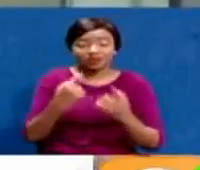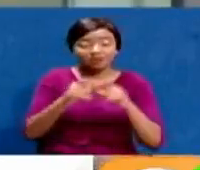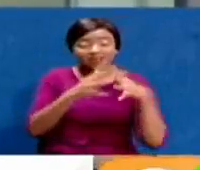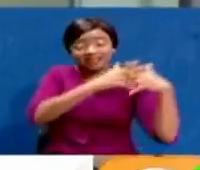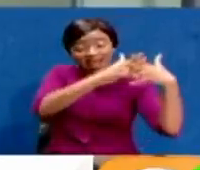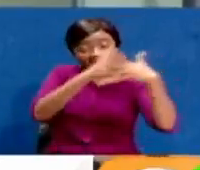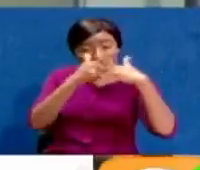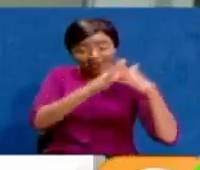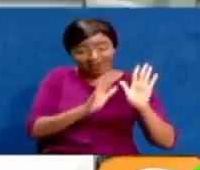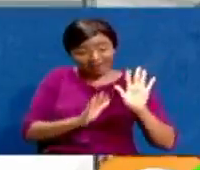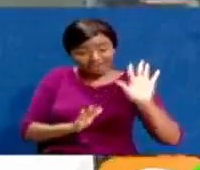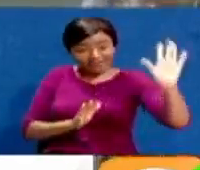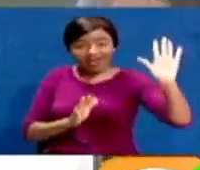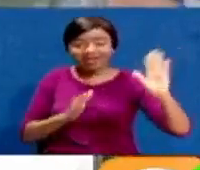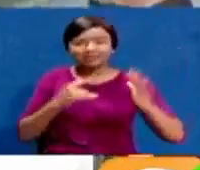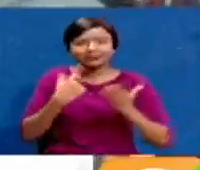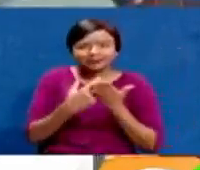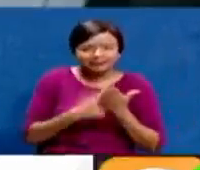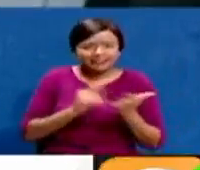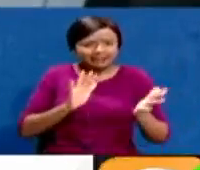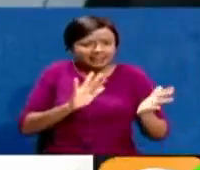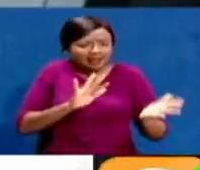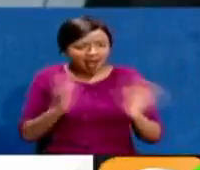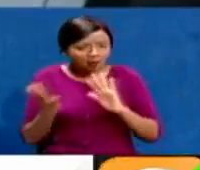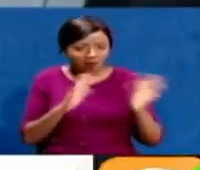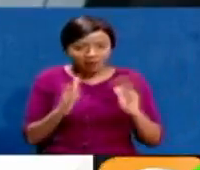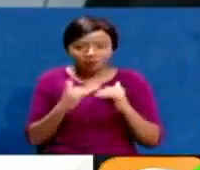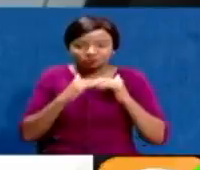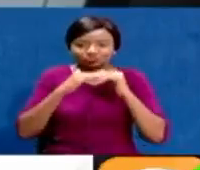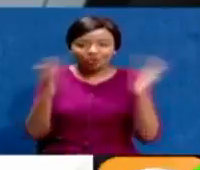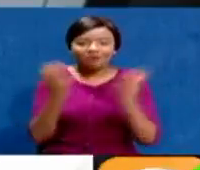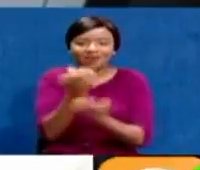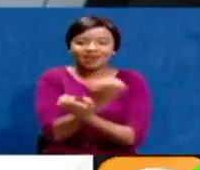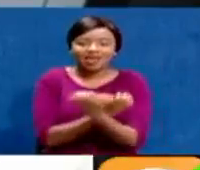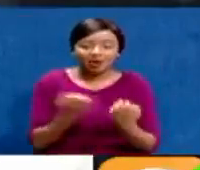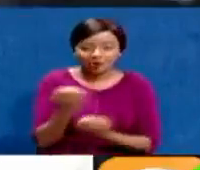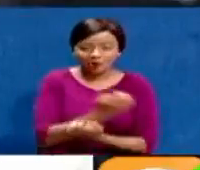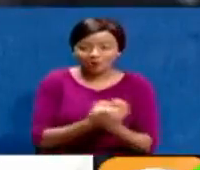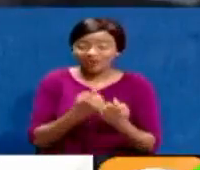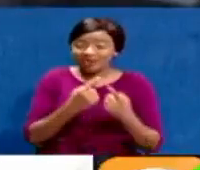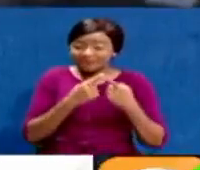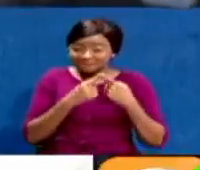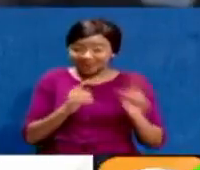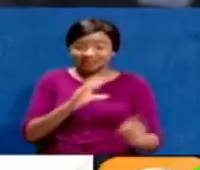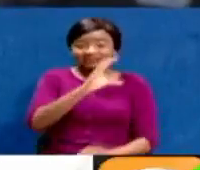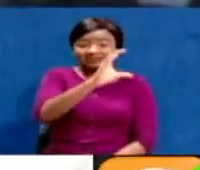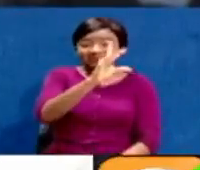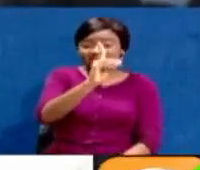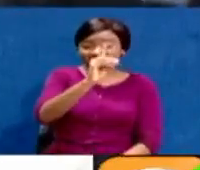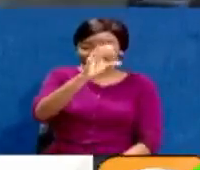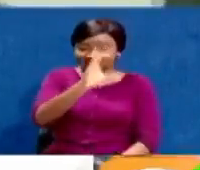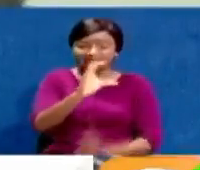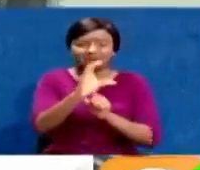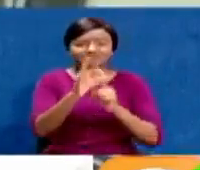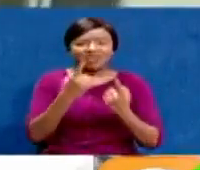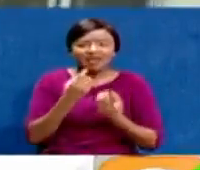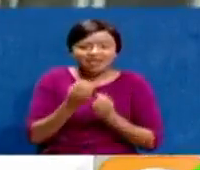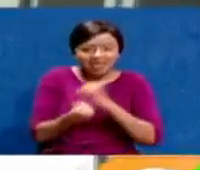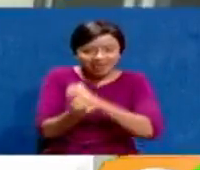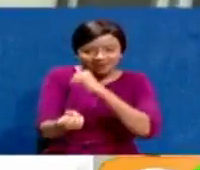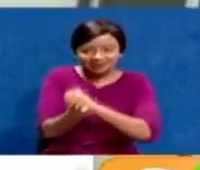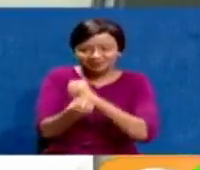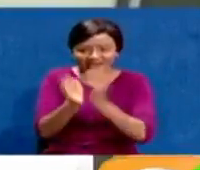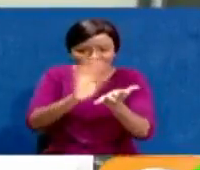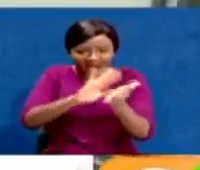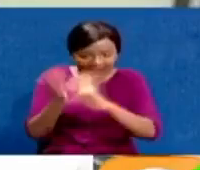of America is discussing reopening their economy, and the Center for Disease Control has issued guidelines on how businesses, schools, and